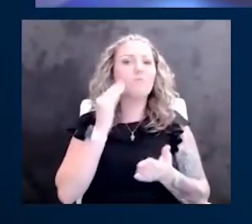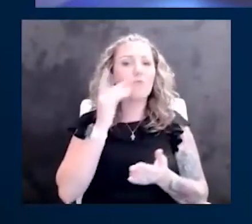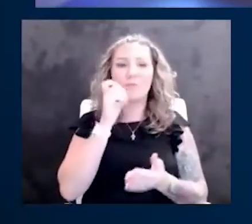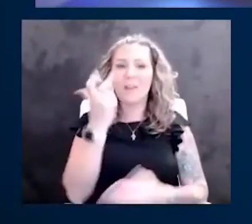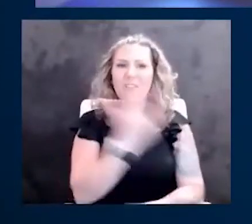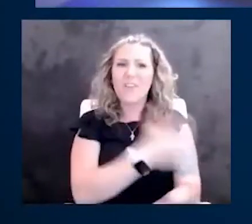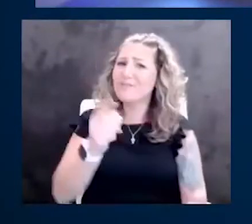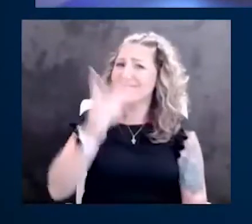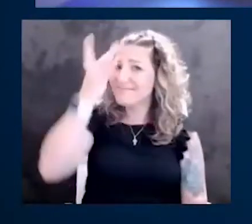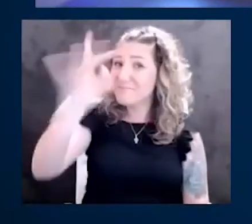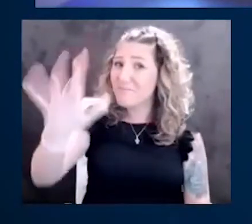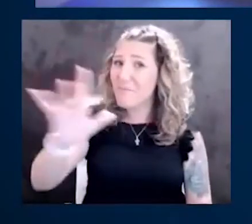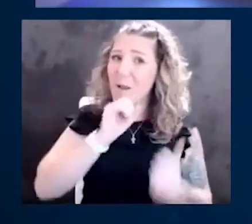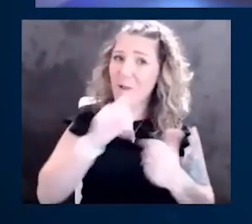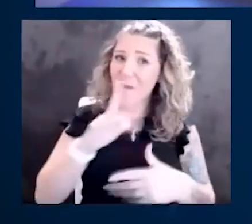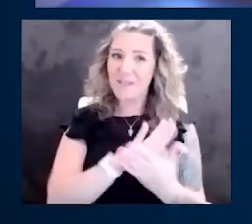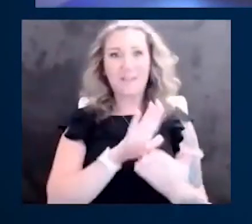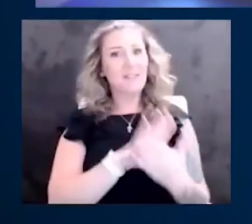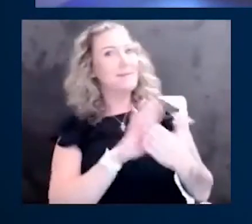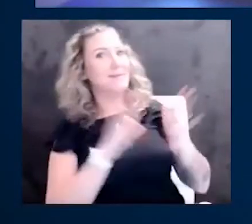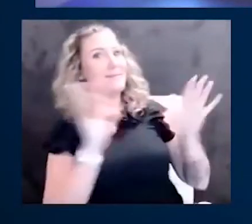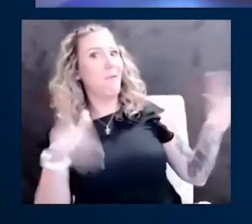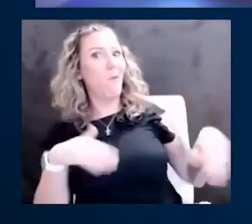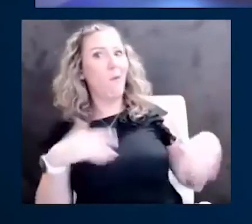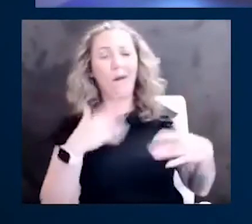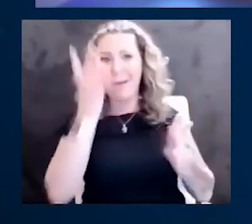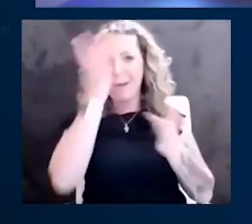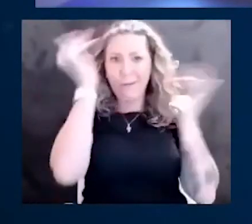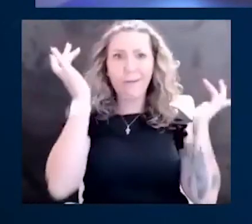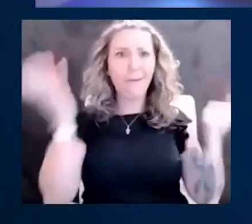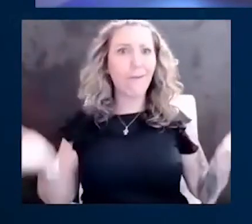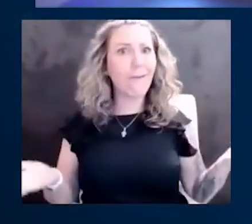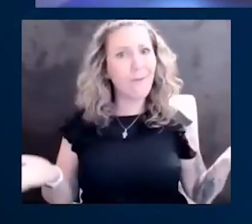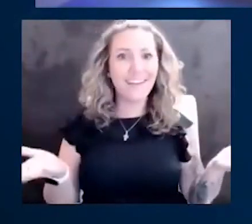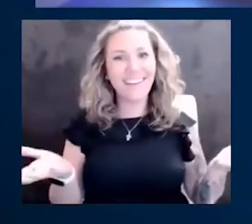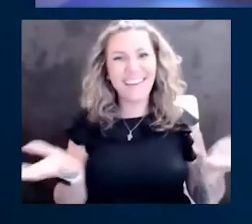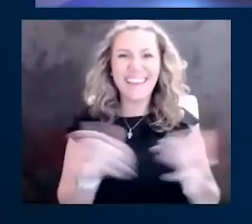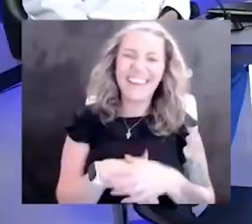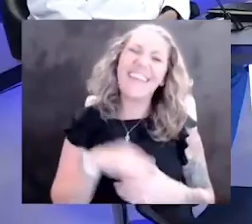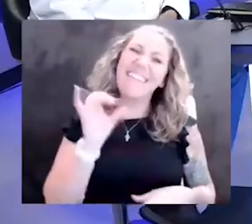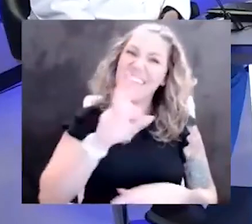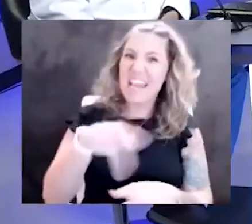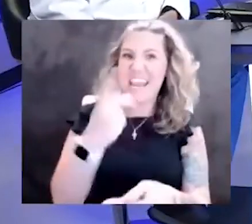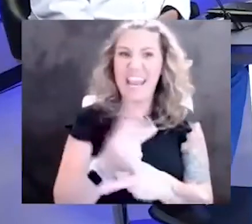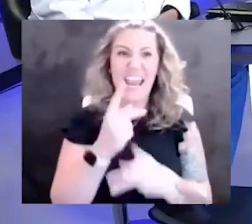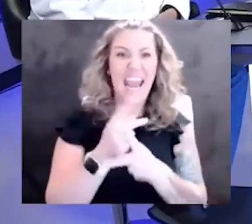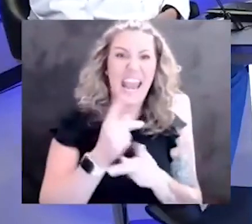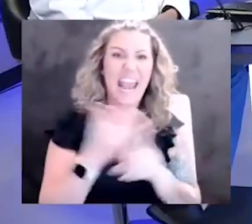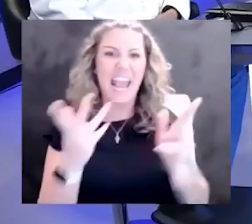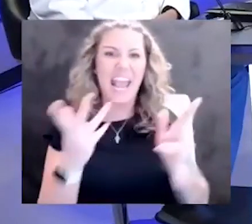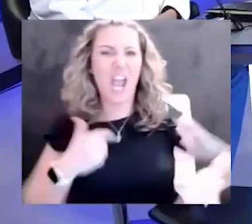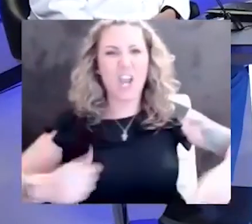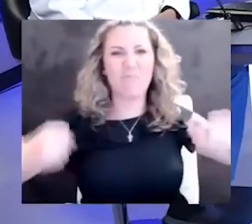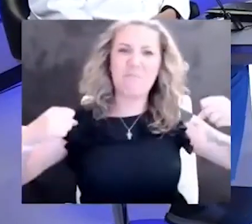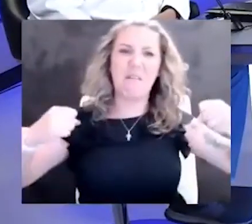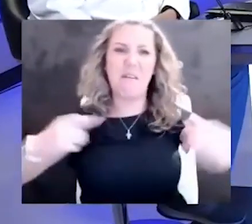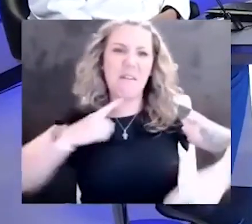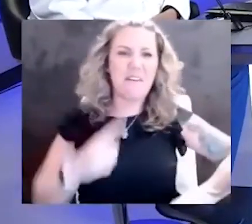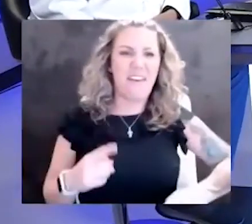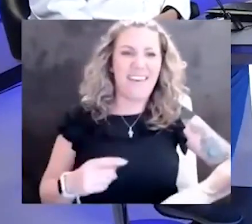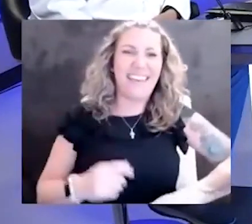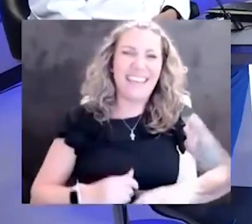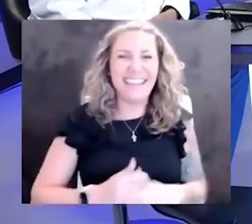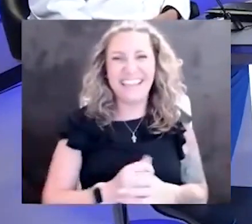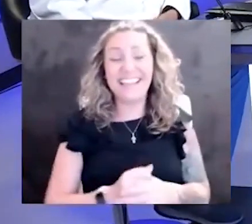that school. I need more of those little. I need some more of that. Johnson County Community That kind of special Scenic road. printer thing that's going to 3D printer. Give me a little more brain cell. I do feel